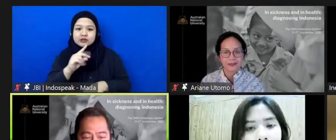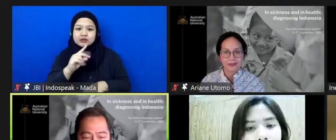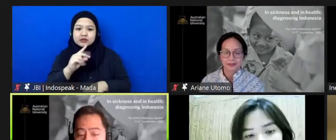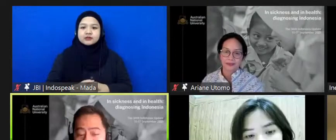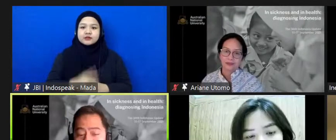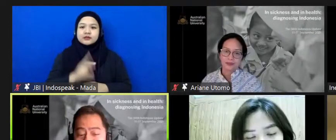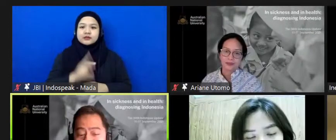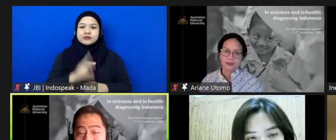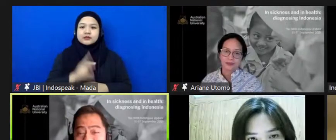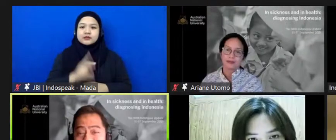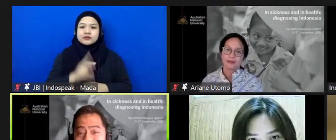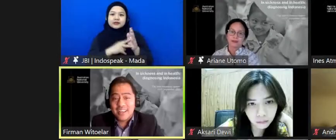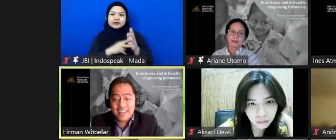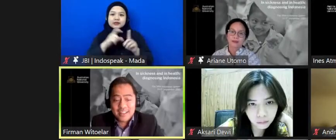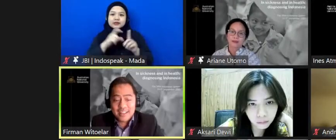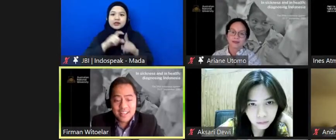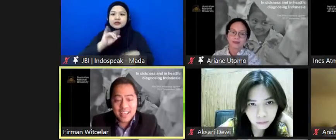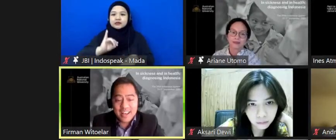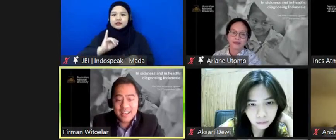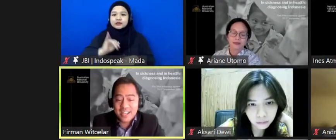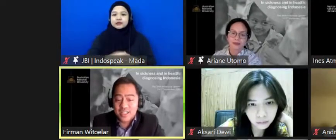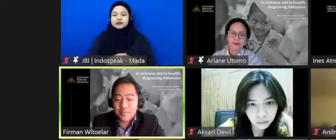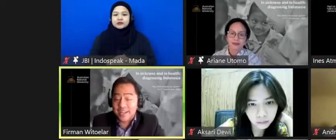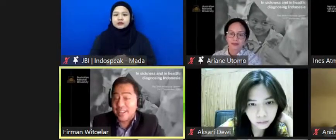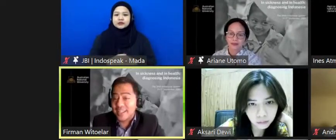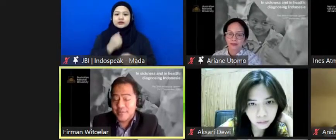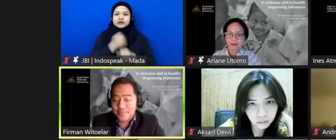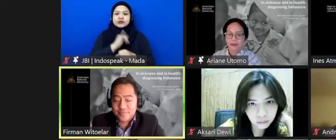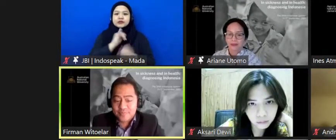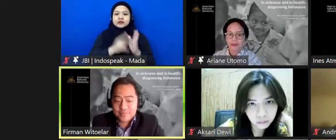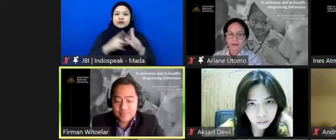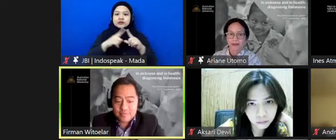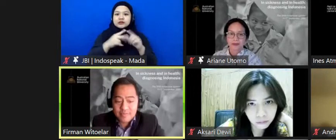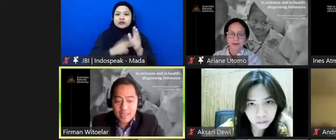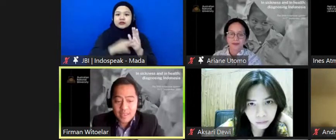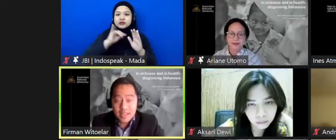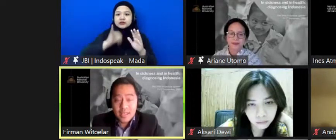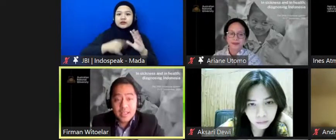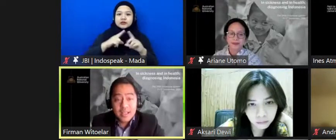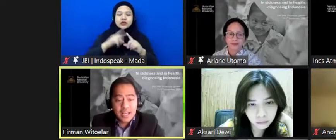Andi Laksono and Ginanjar Panggali.